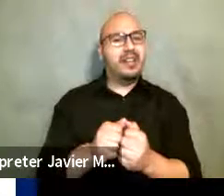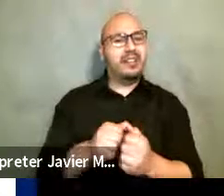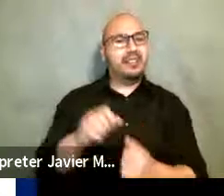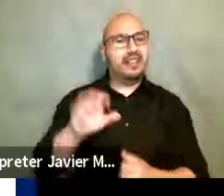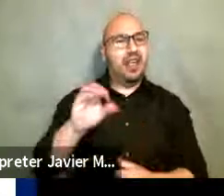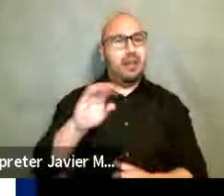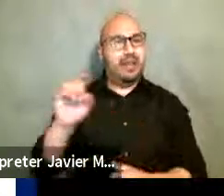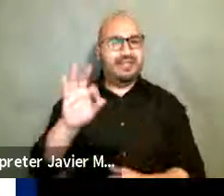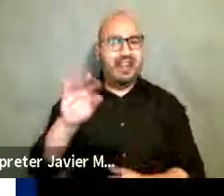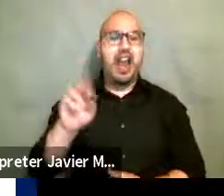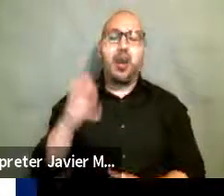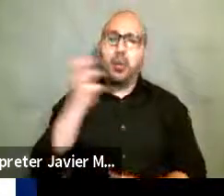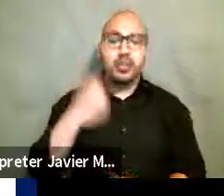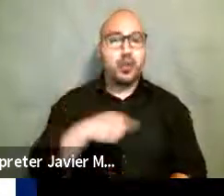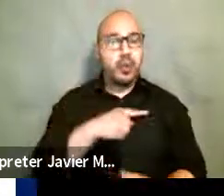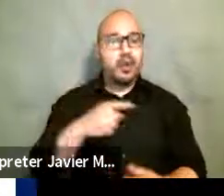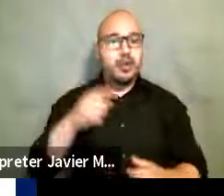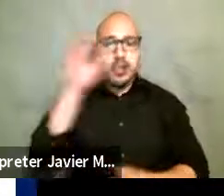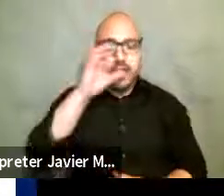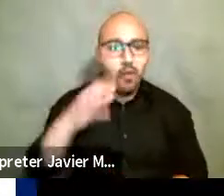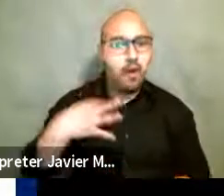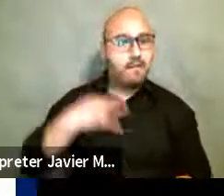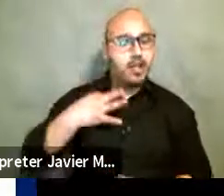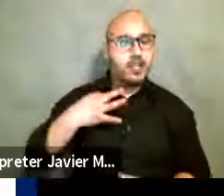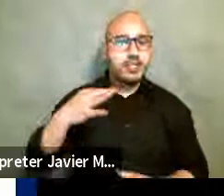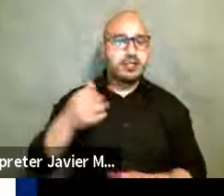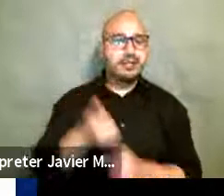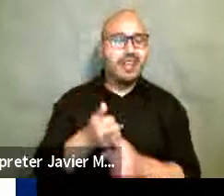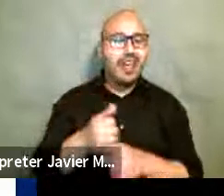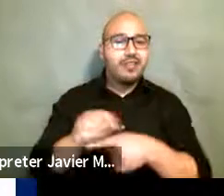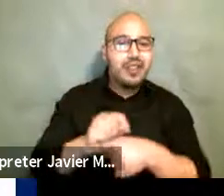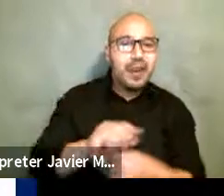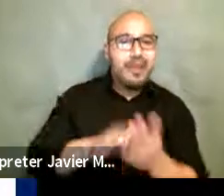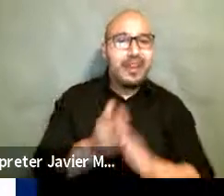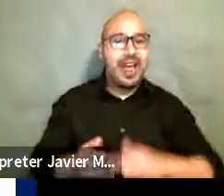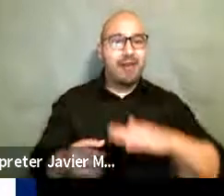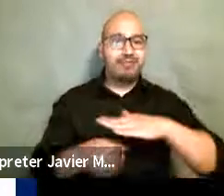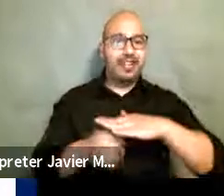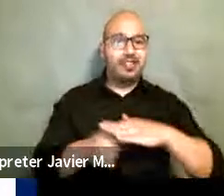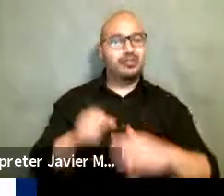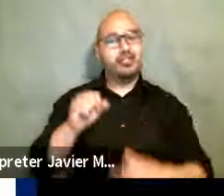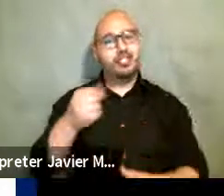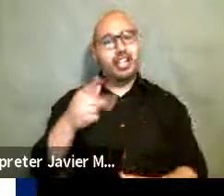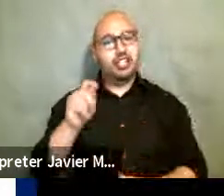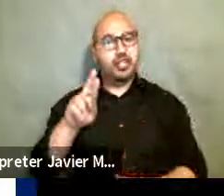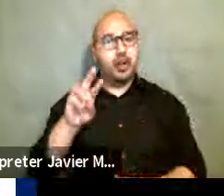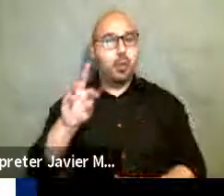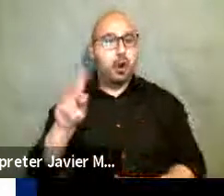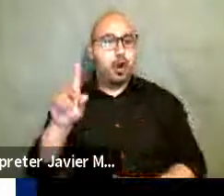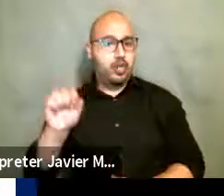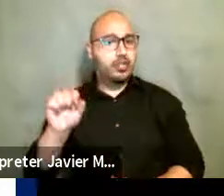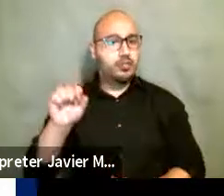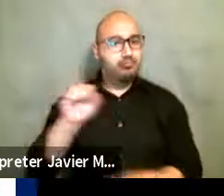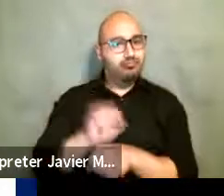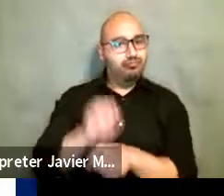for volunteers to train to become shelter workers. And we've been able to be